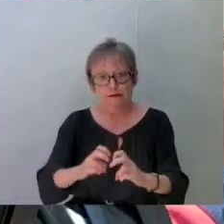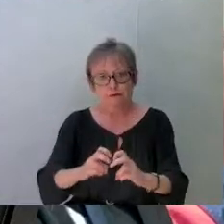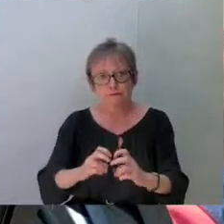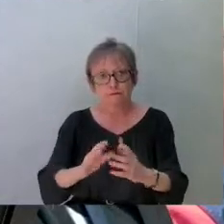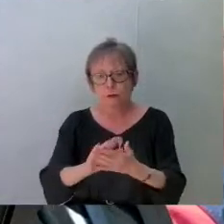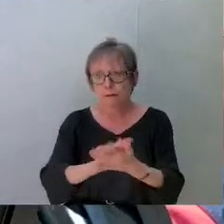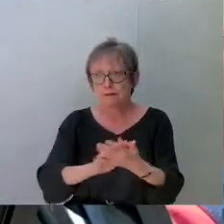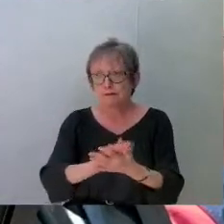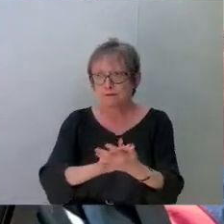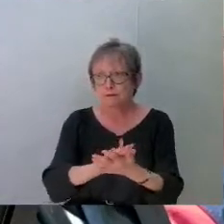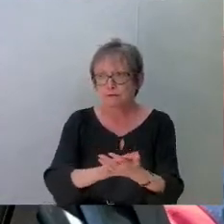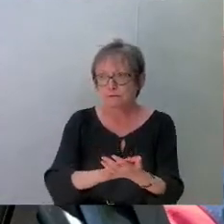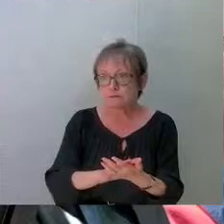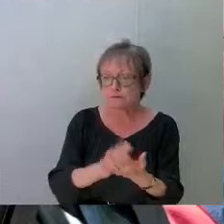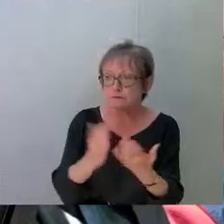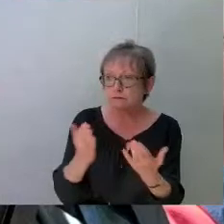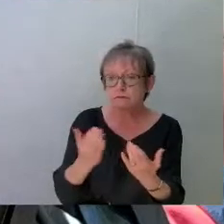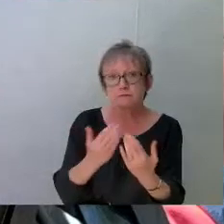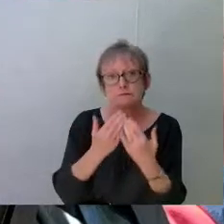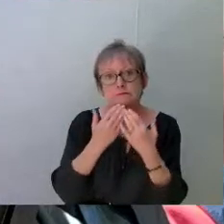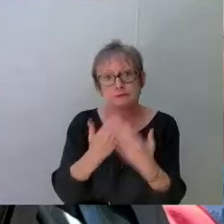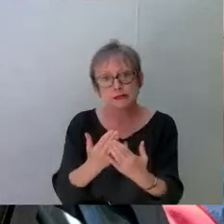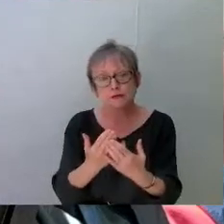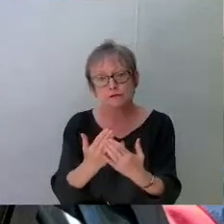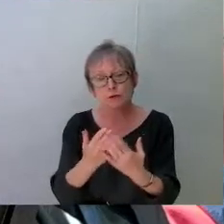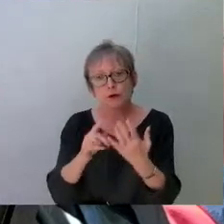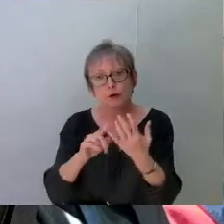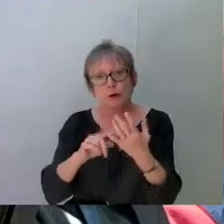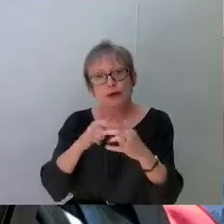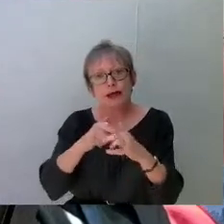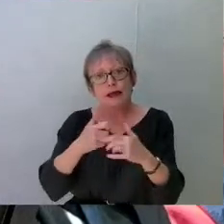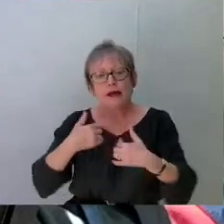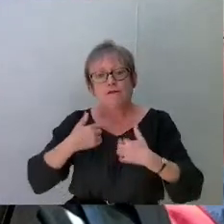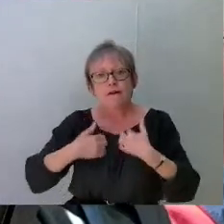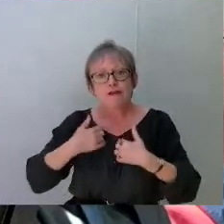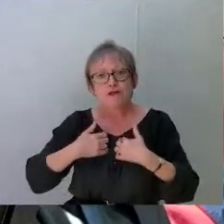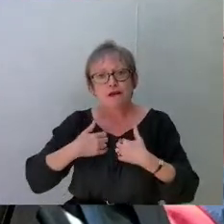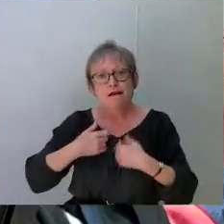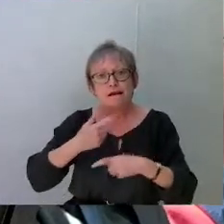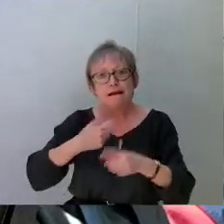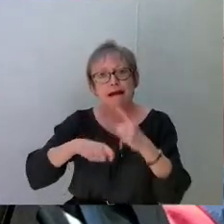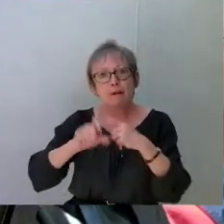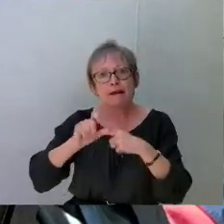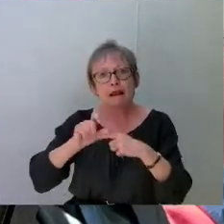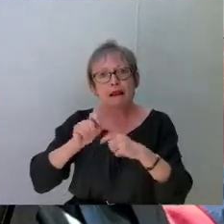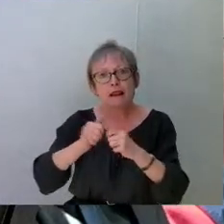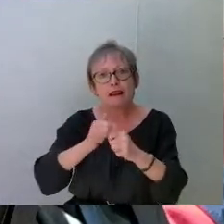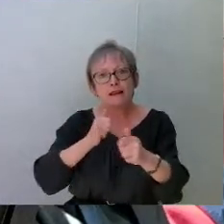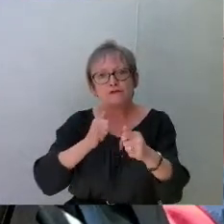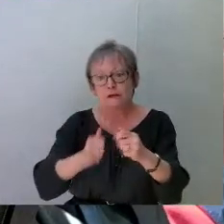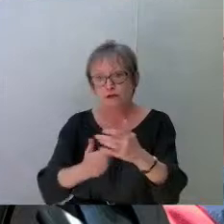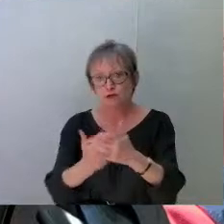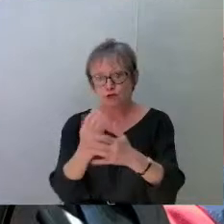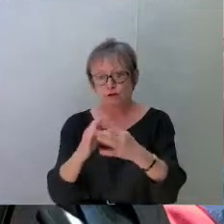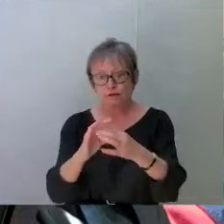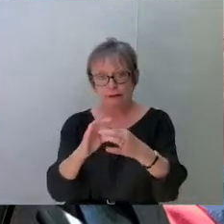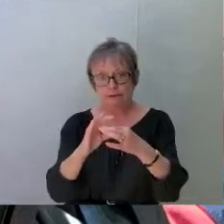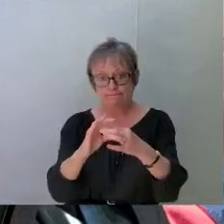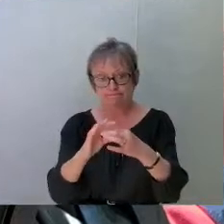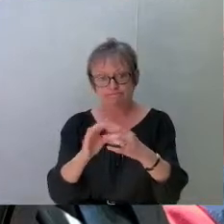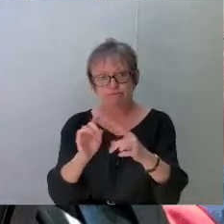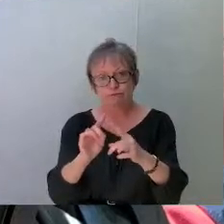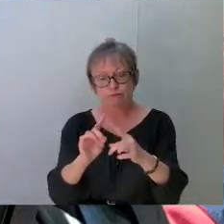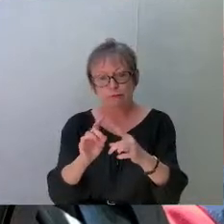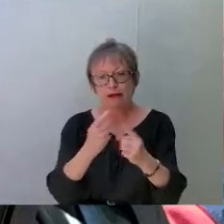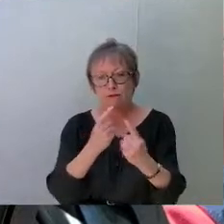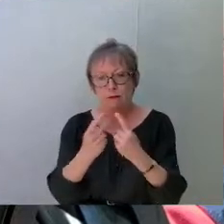saying that. That's the UK venture capital industry. And we're developing a new innovation hub